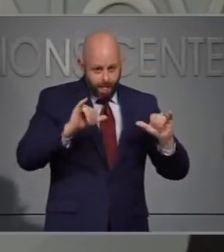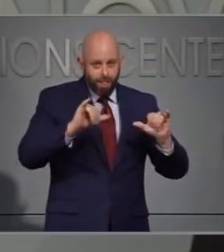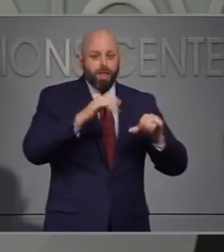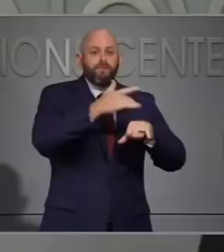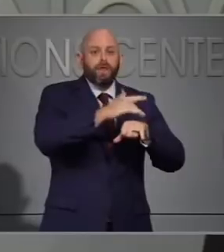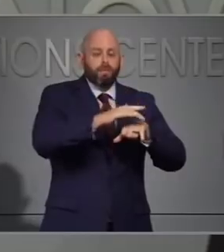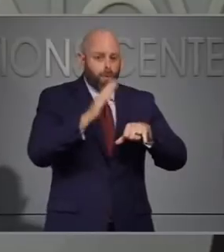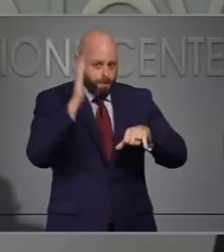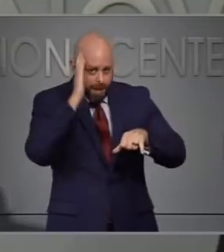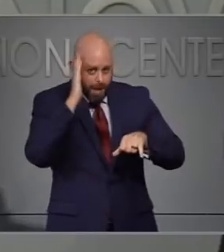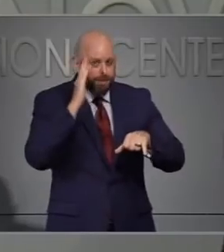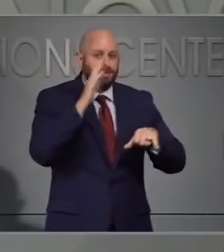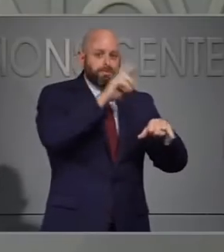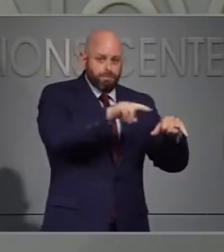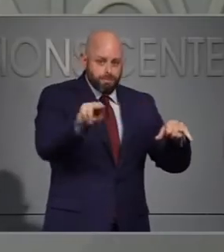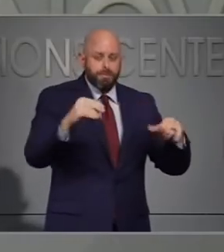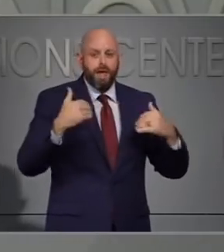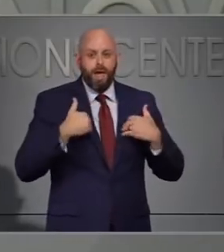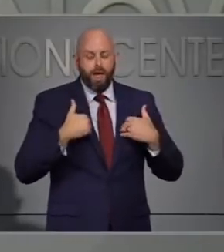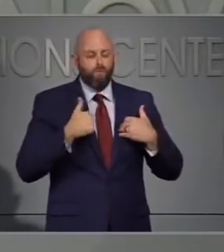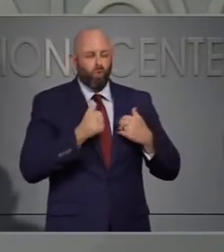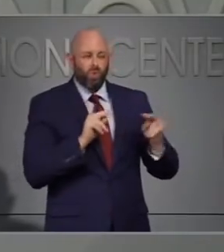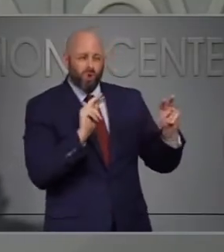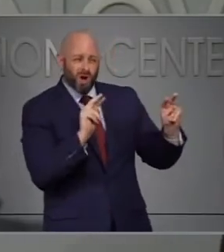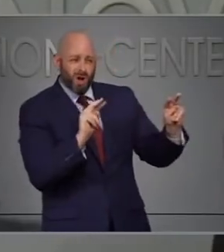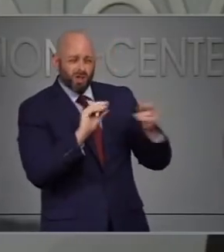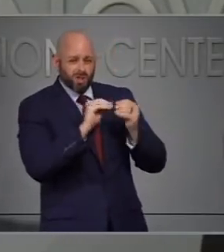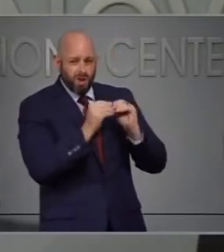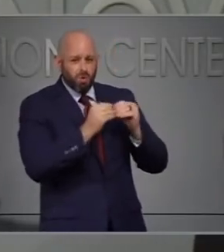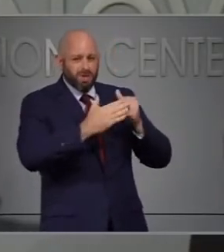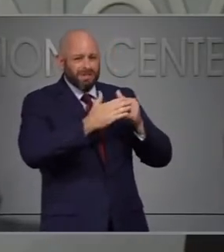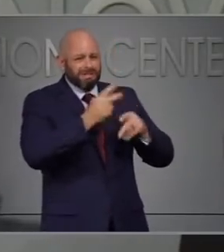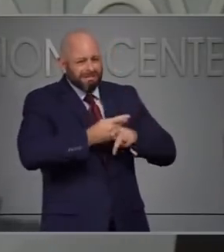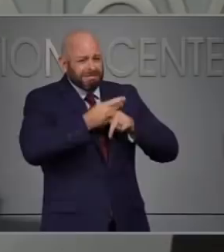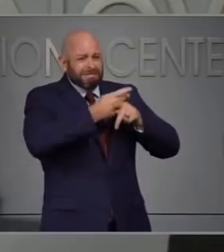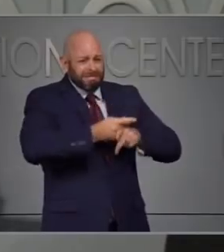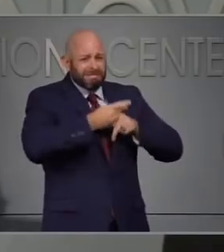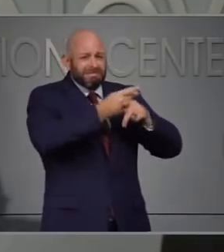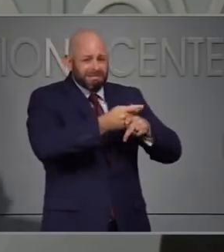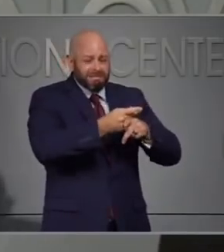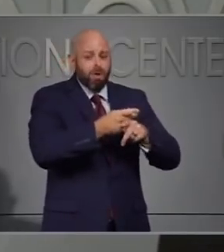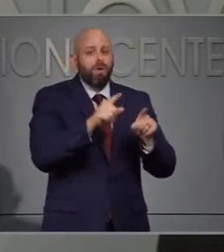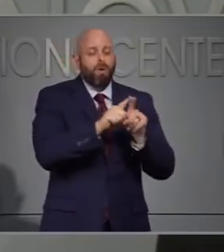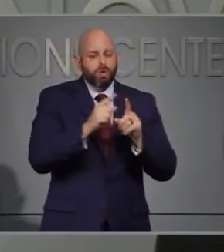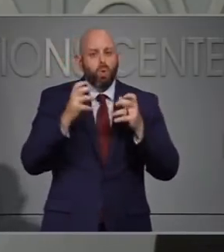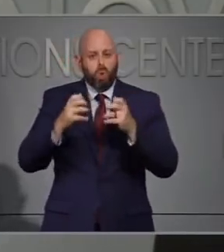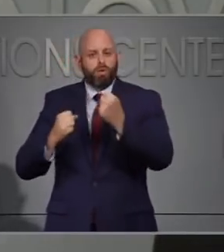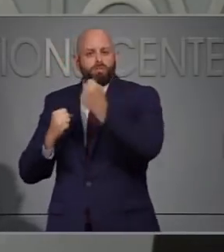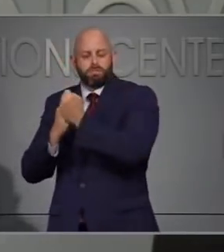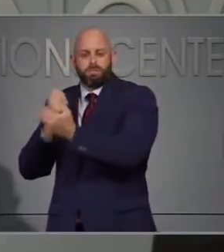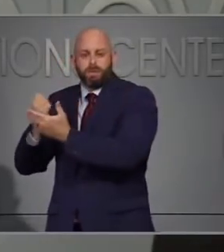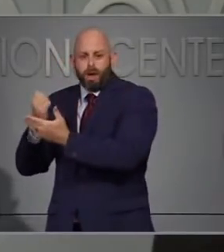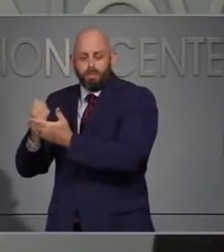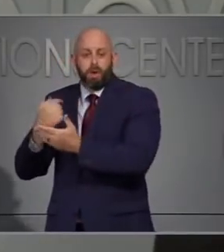our systems, and we monitor that very, very closely. So those are the things that we'll be watching this week as we work towards a decision